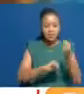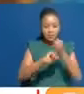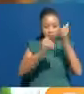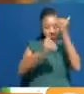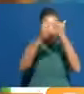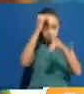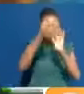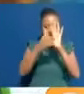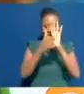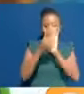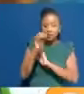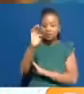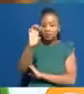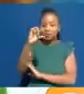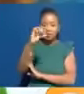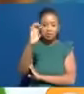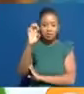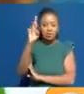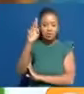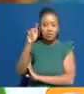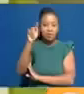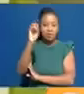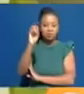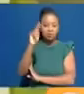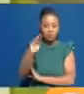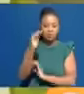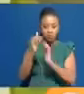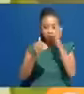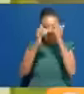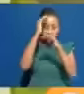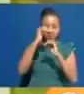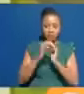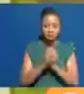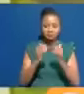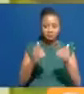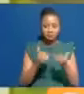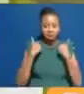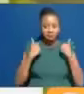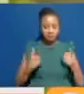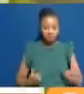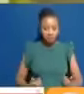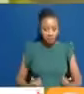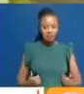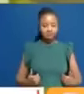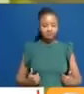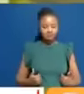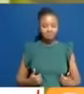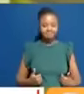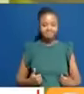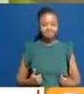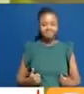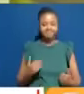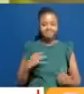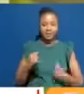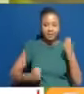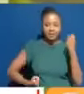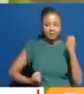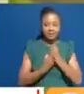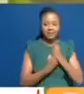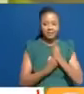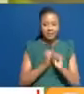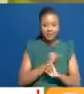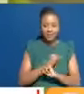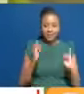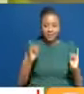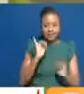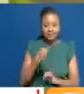including Egerton University, ili imetutesa sana. Mimi ni yule moja ya wale watu ambao walipiga yes kwa